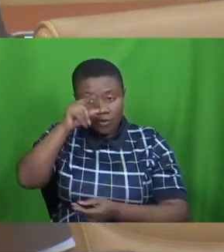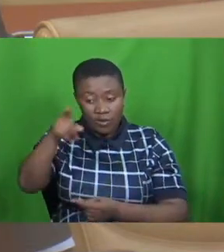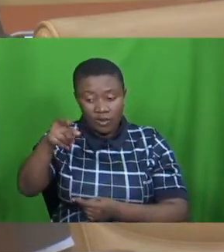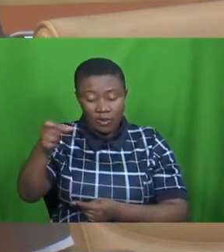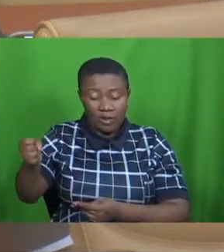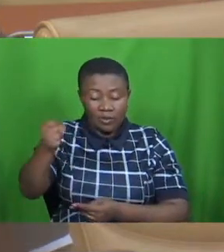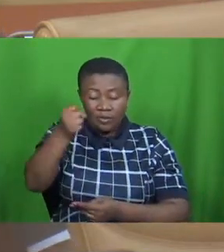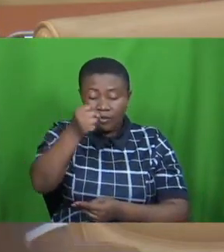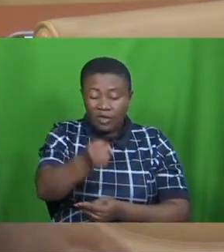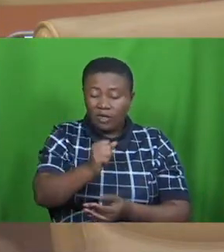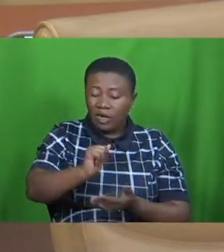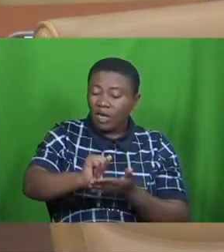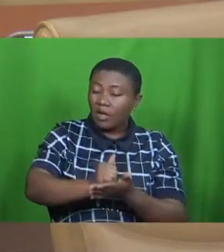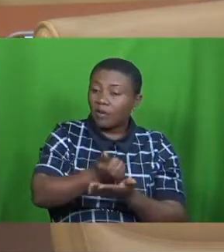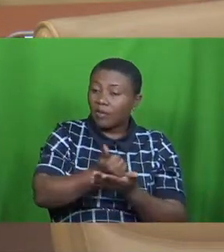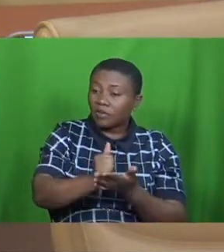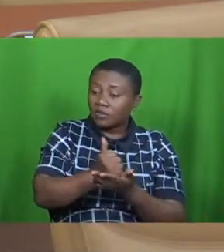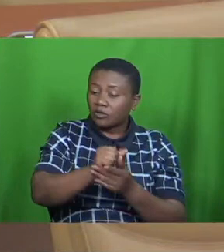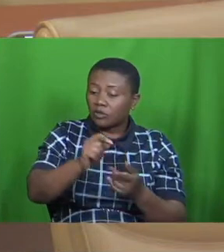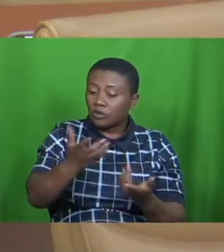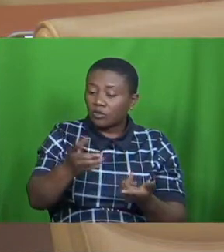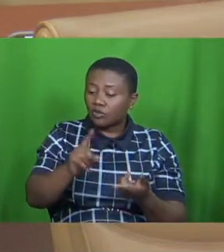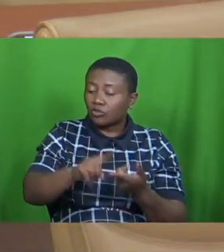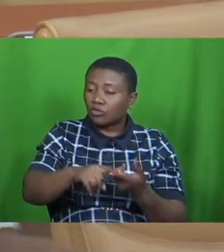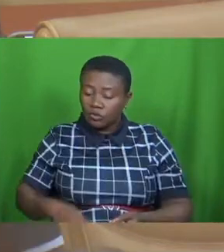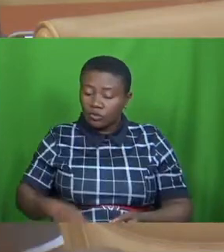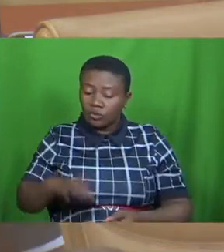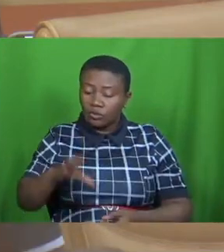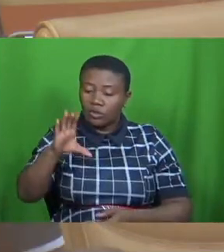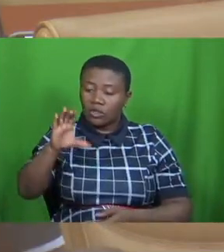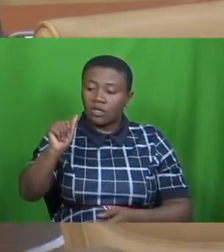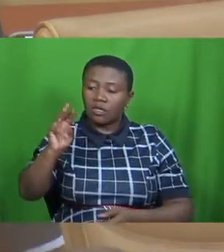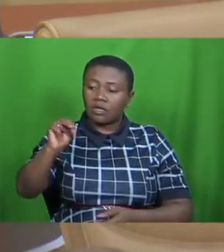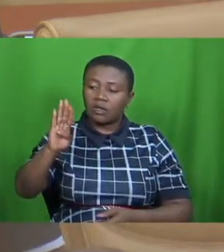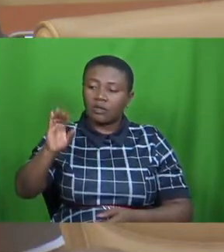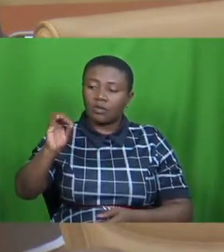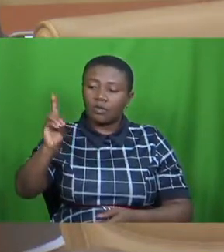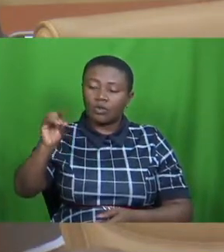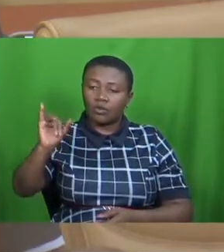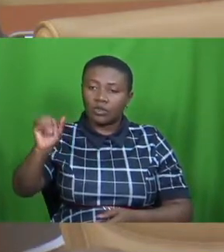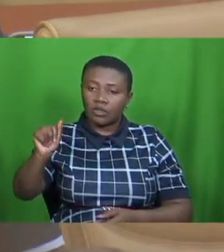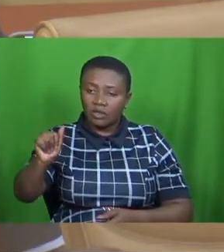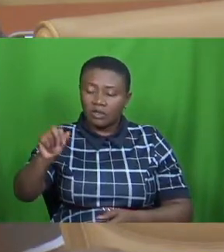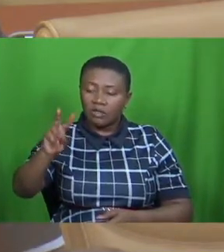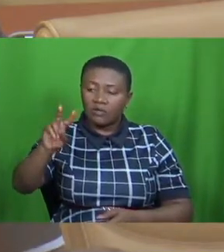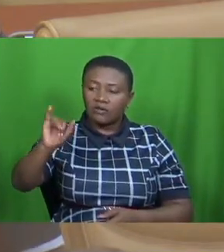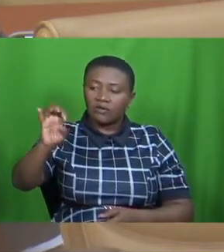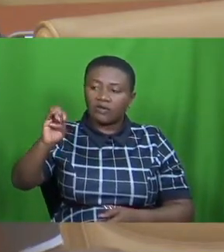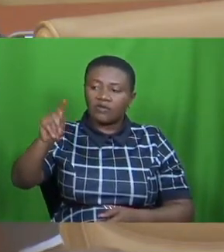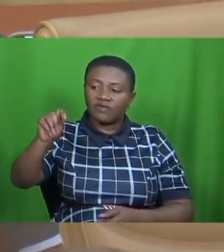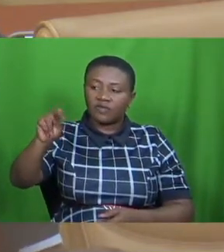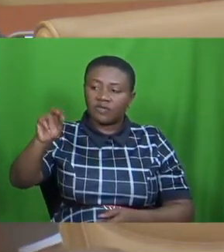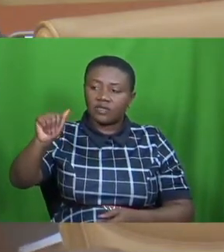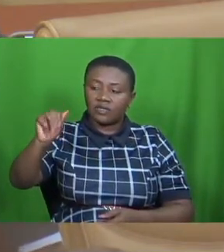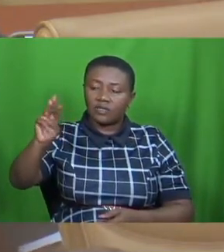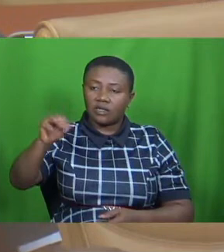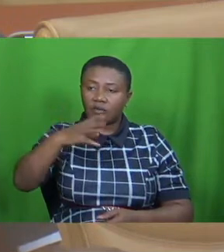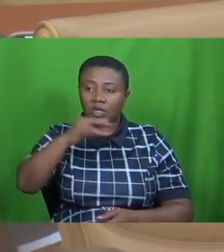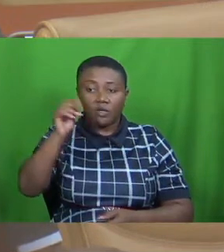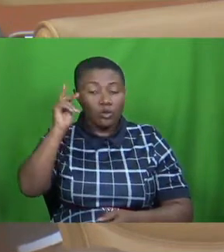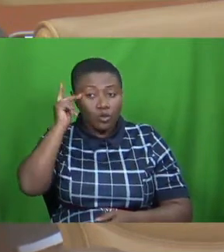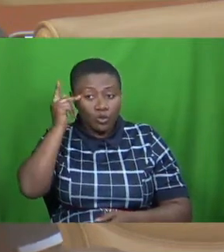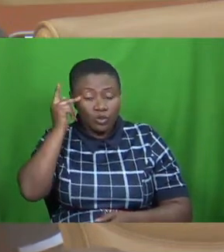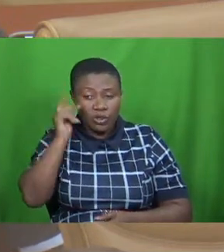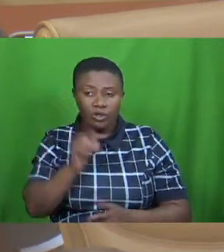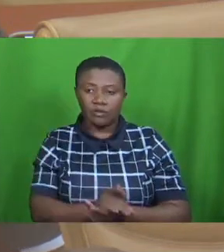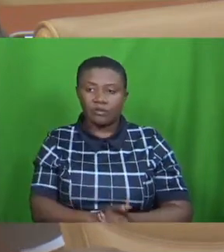to China, Cambodia, Vietnam, and Democratic Republic of Korea.